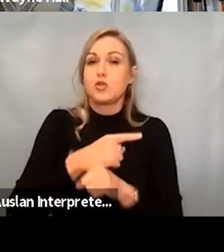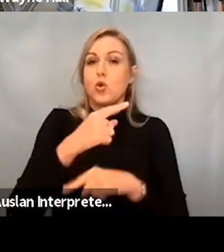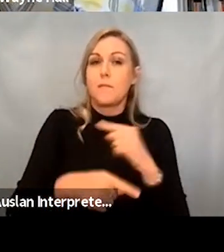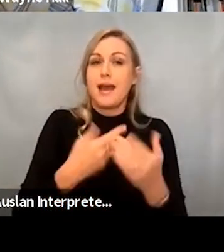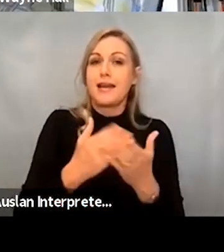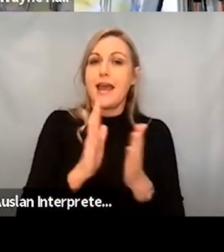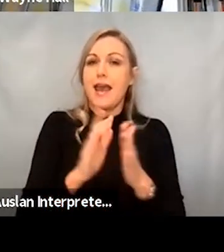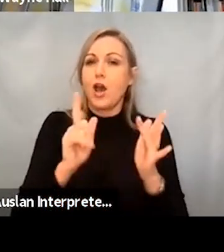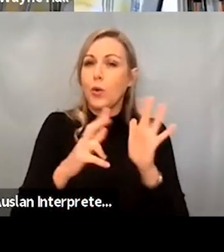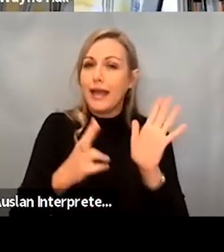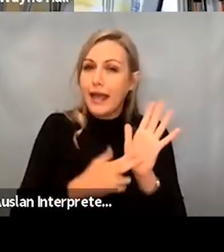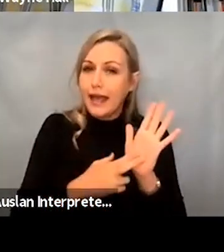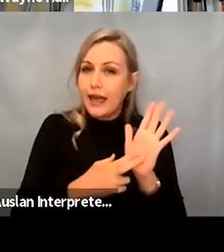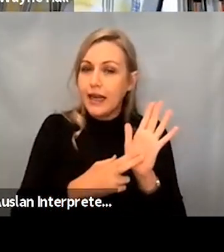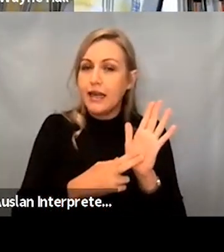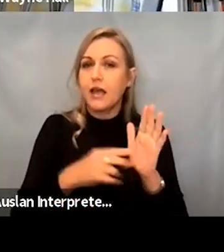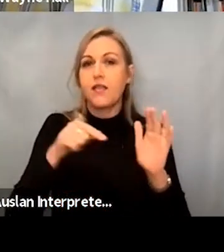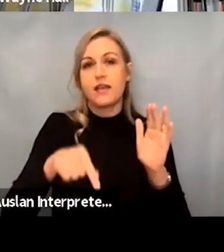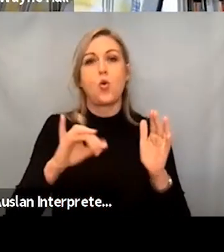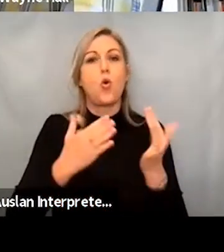and through,